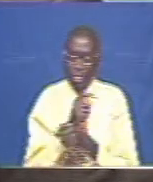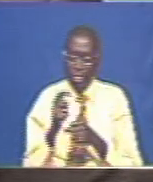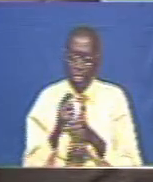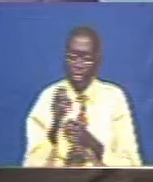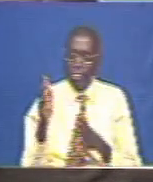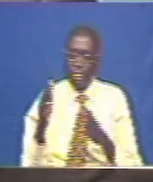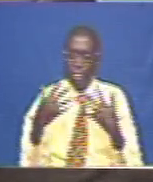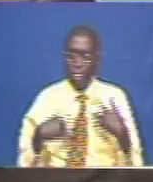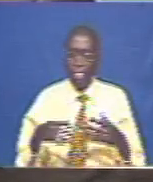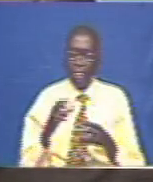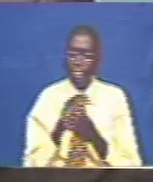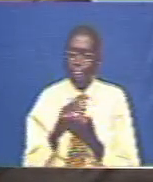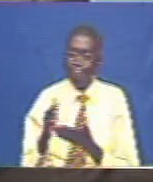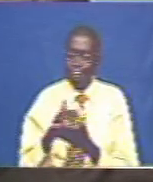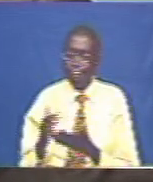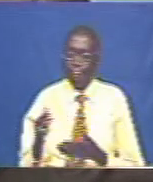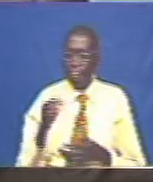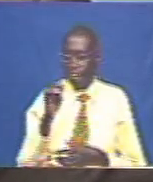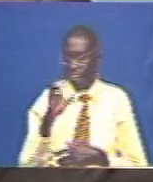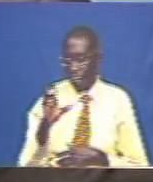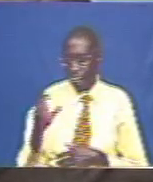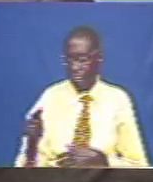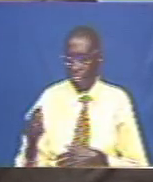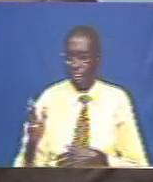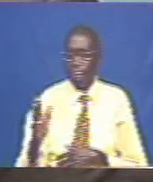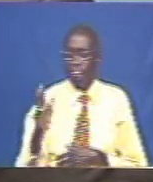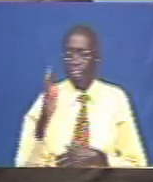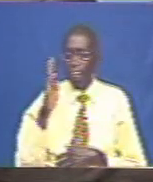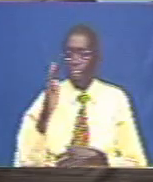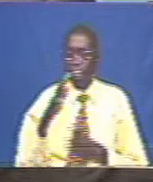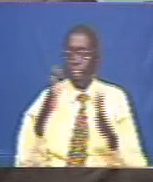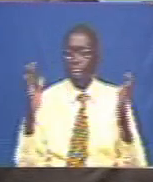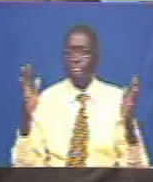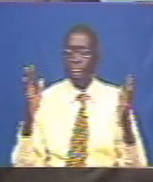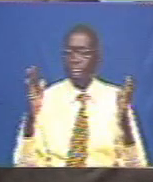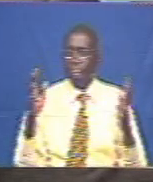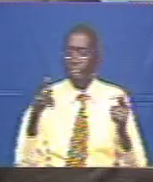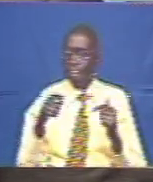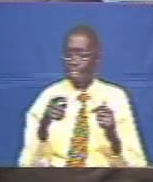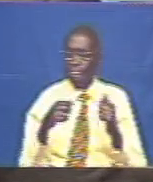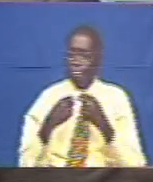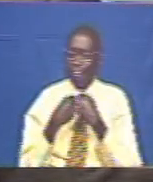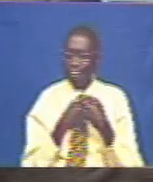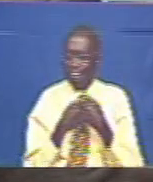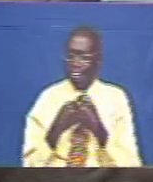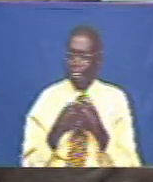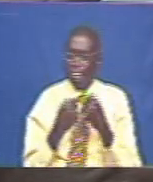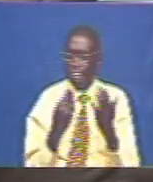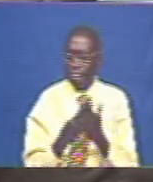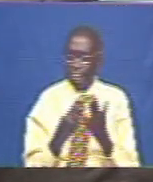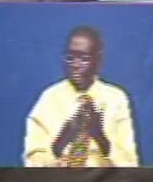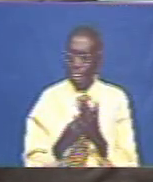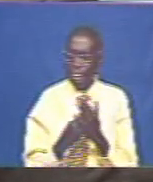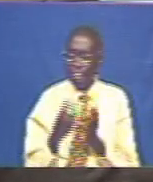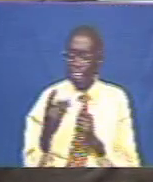cooperatives on ICT security, because you know one of the biggest fears, even in the financial institution, is